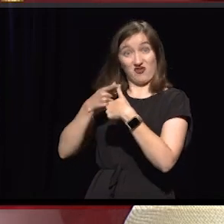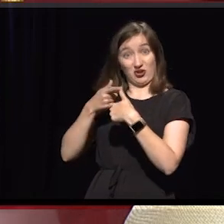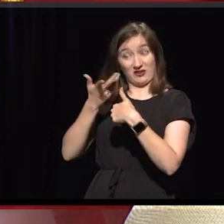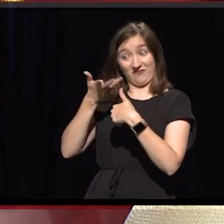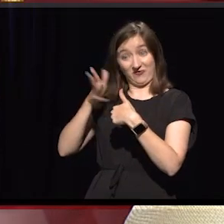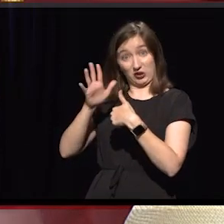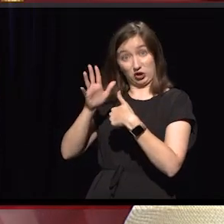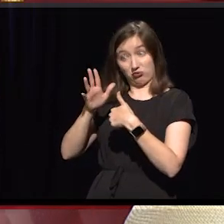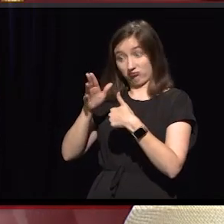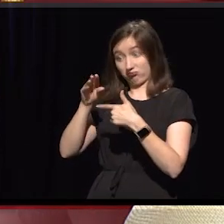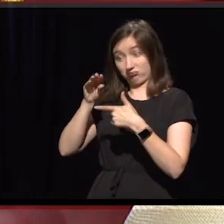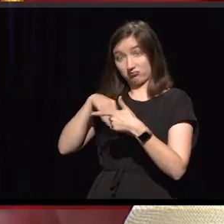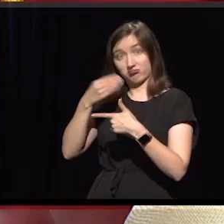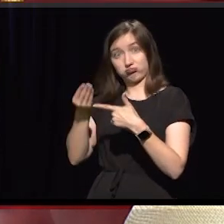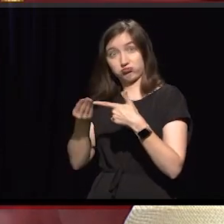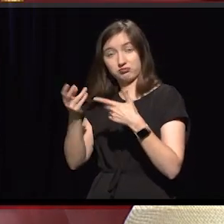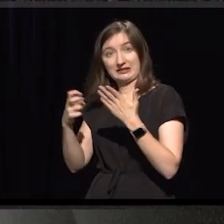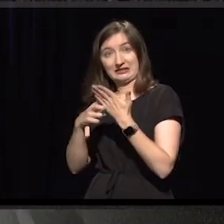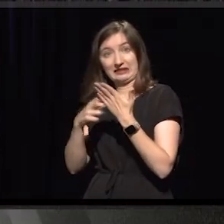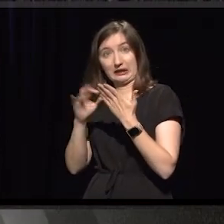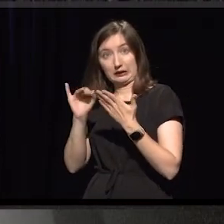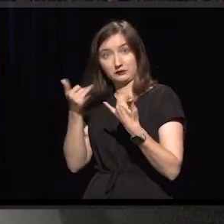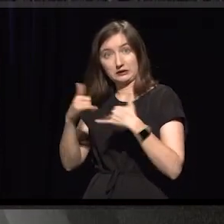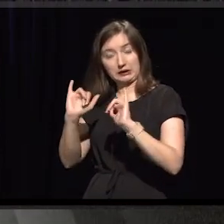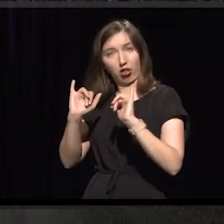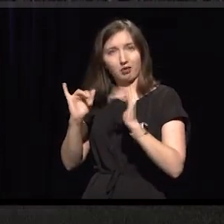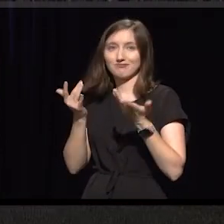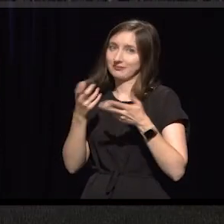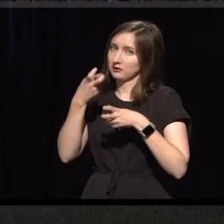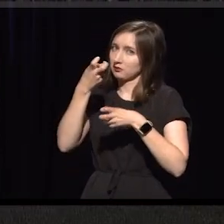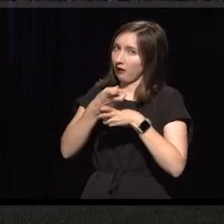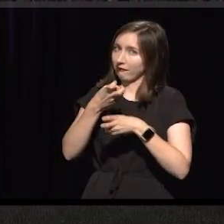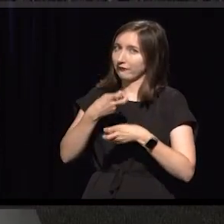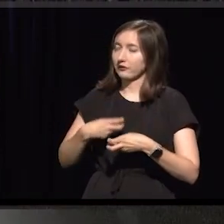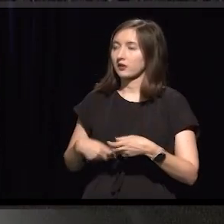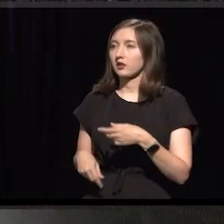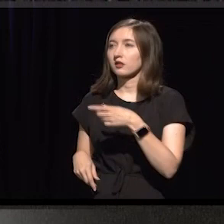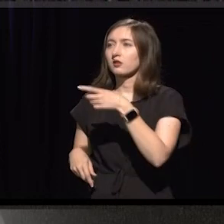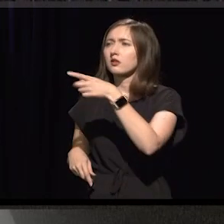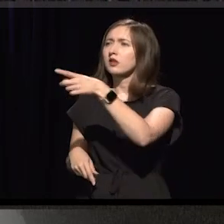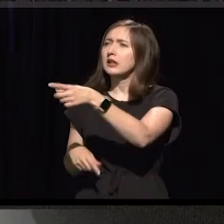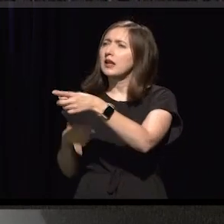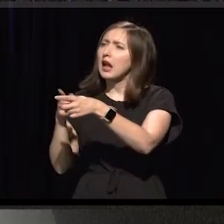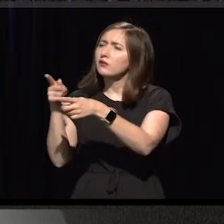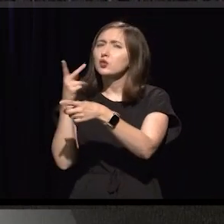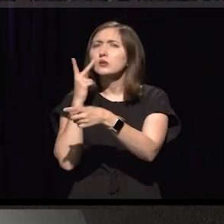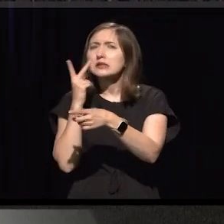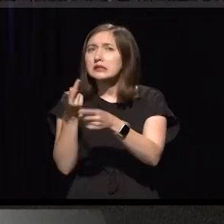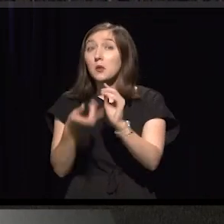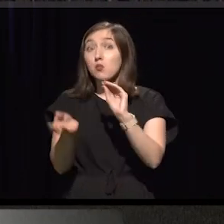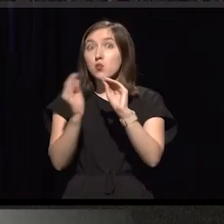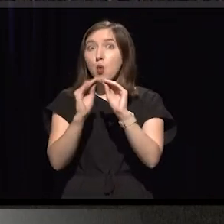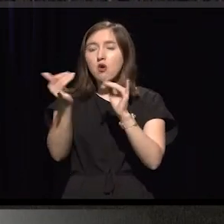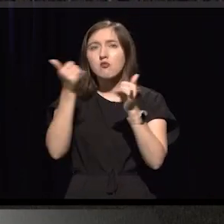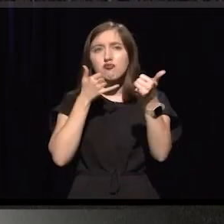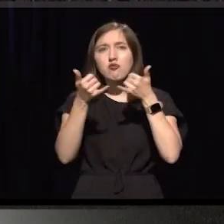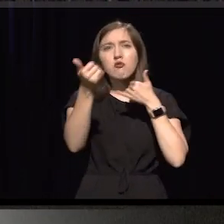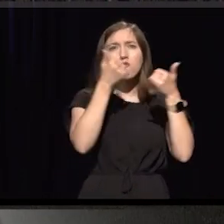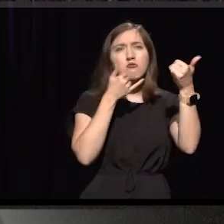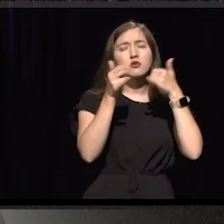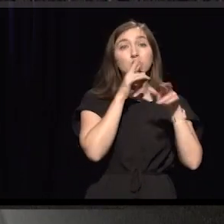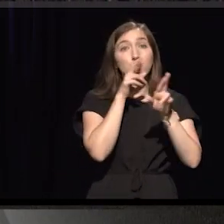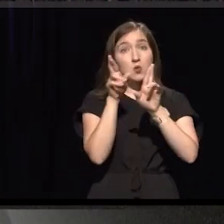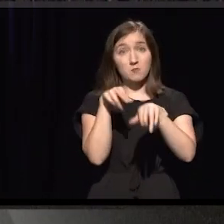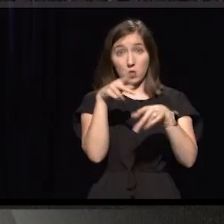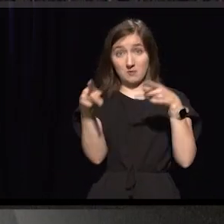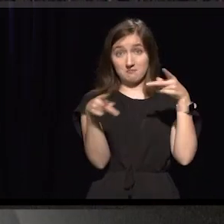harder to do with the individual. Have you seen an uptick in the number of calls to report individuals since you all,